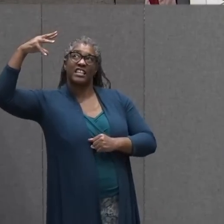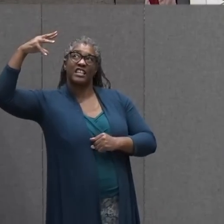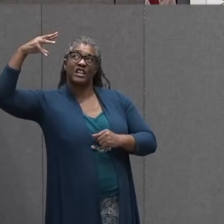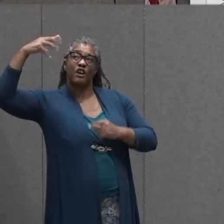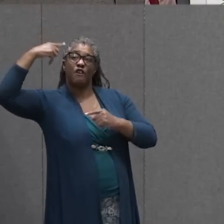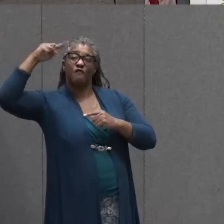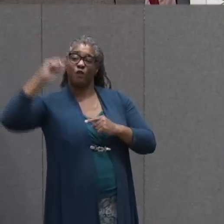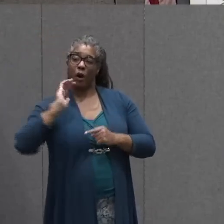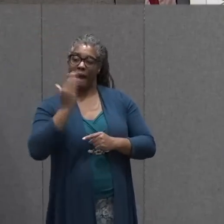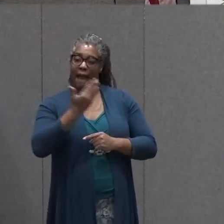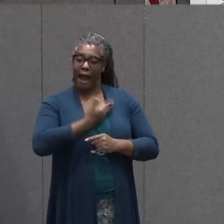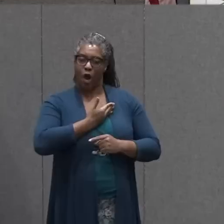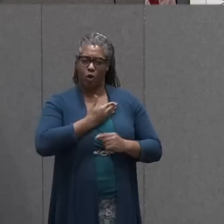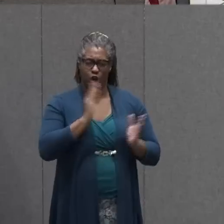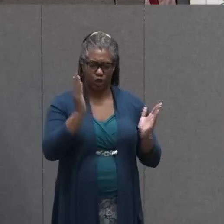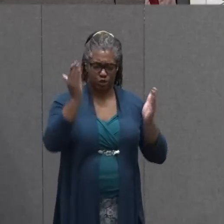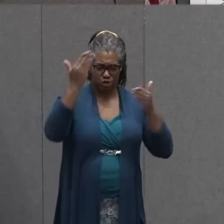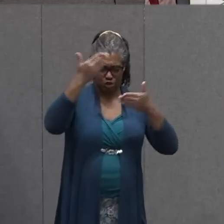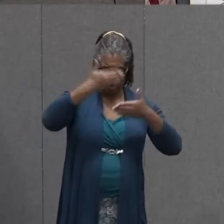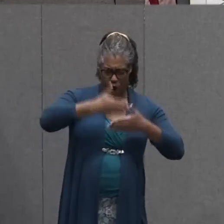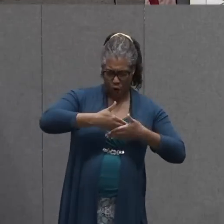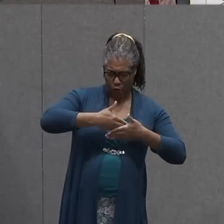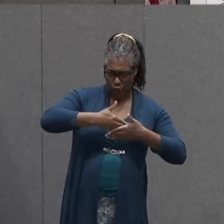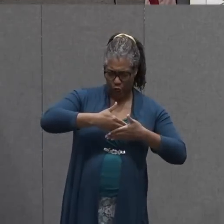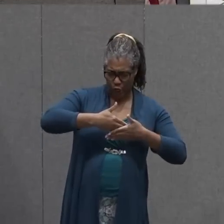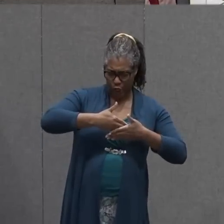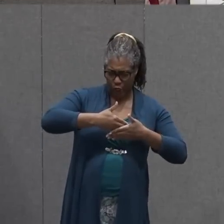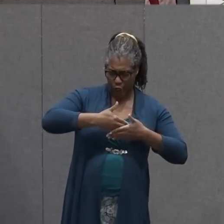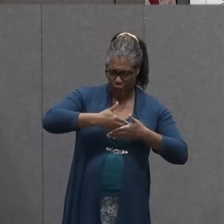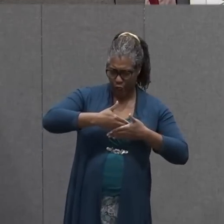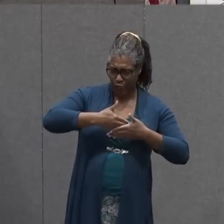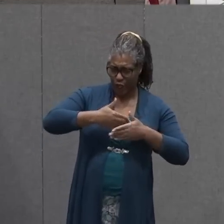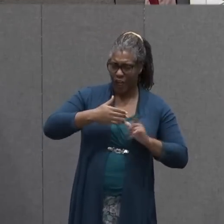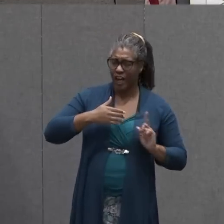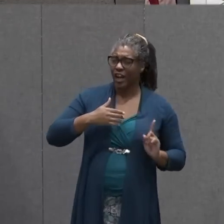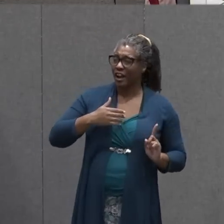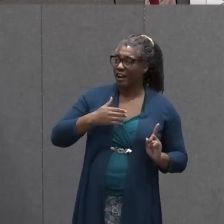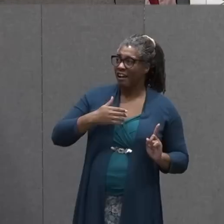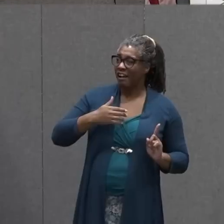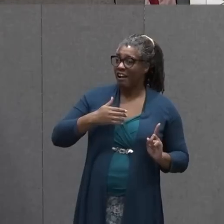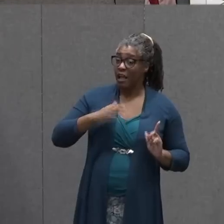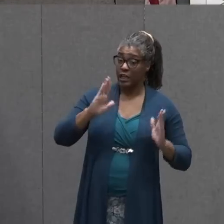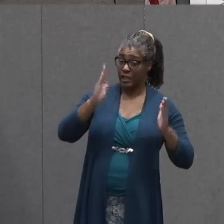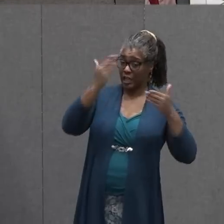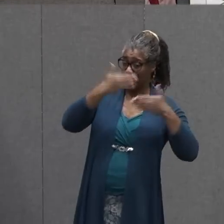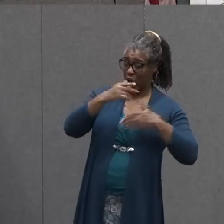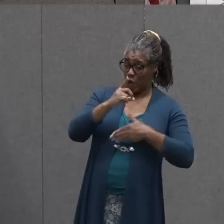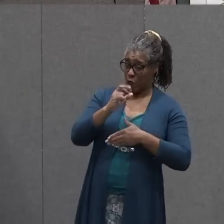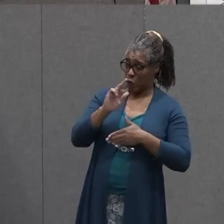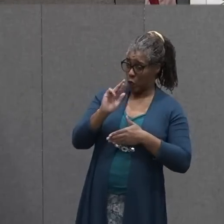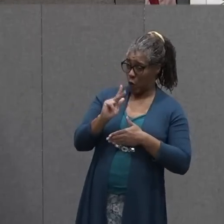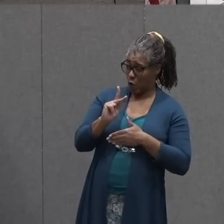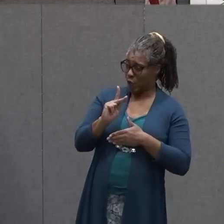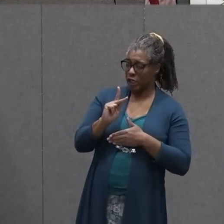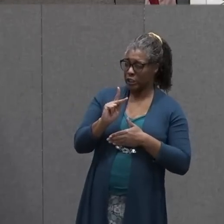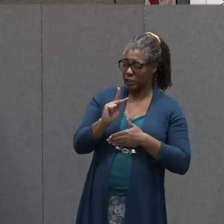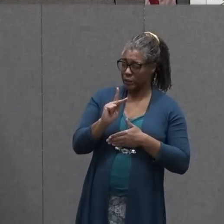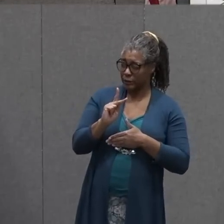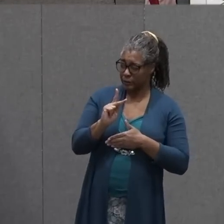Darkness. Sunshine in our darkness. Can we say in our gloom instead? Sunshine in our gloom. That sounds so much